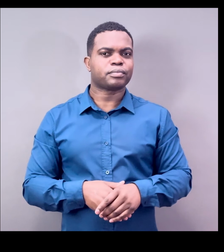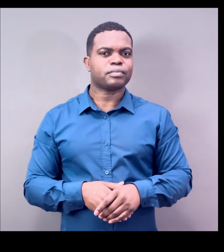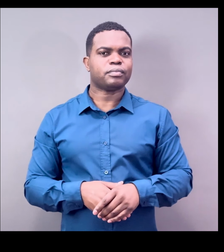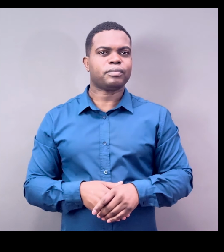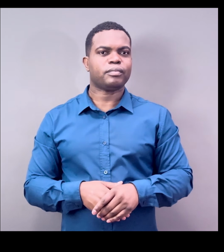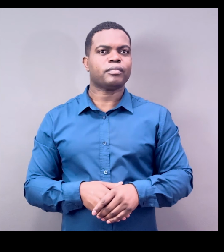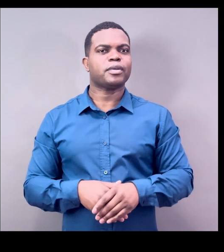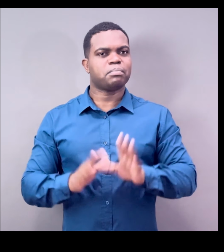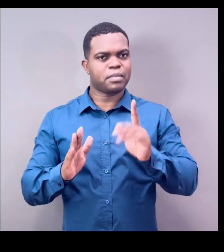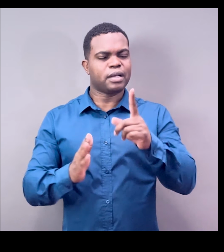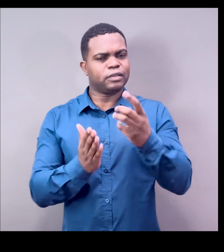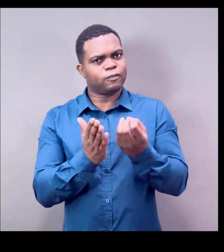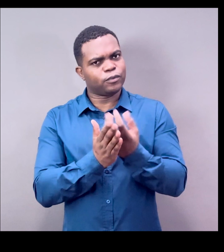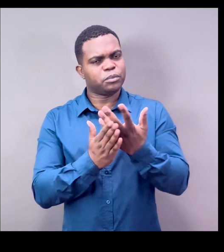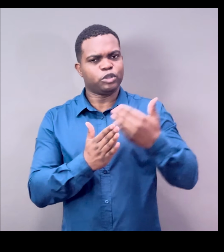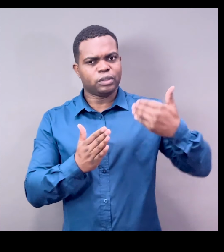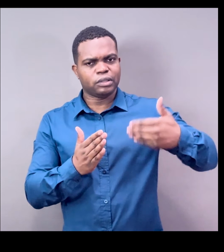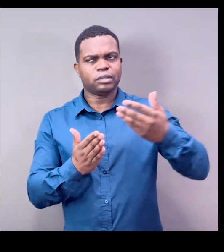informed.